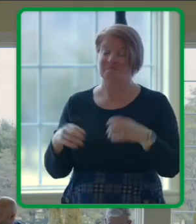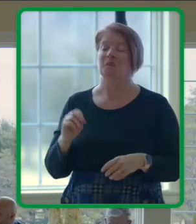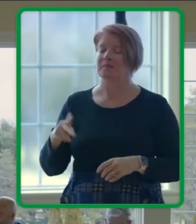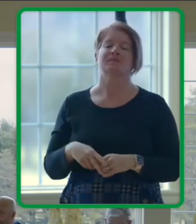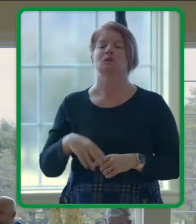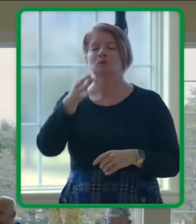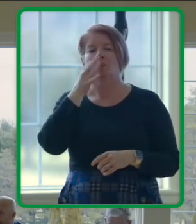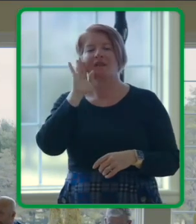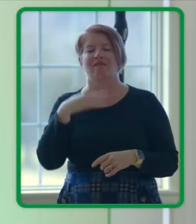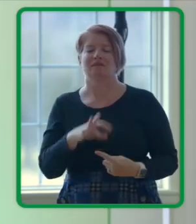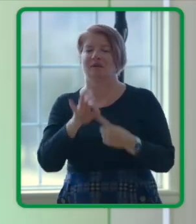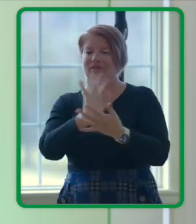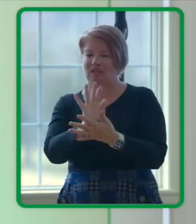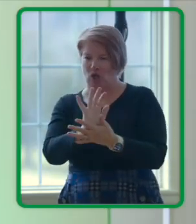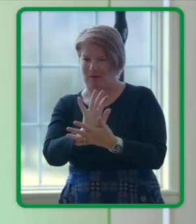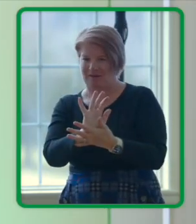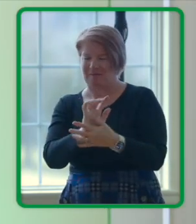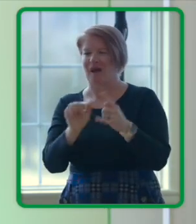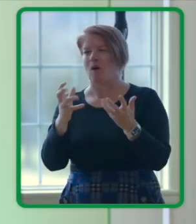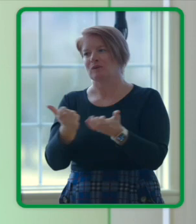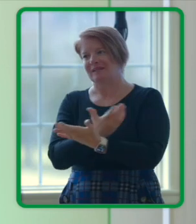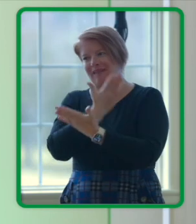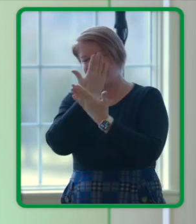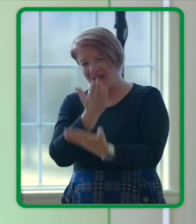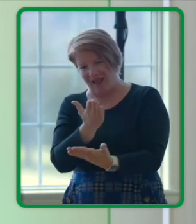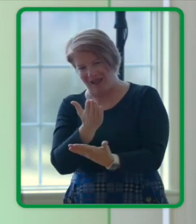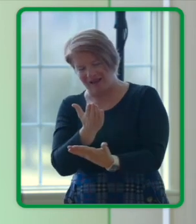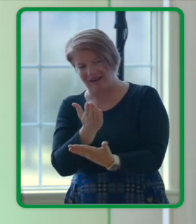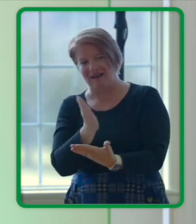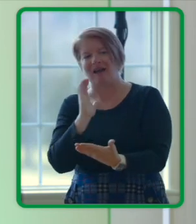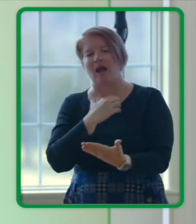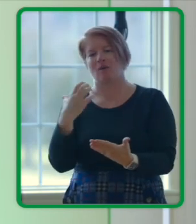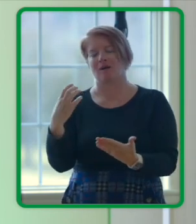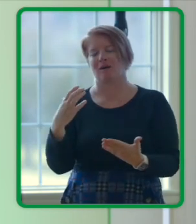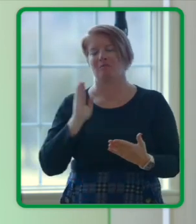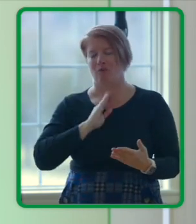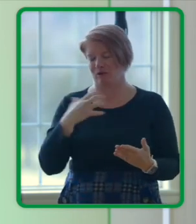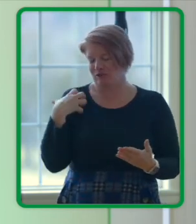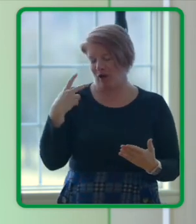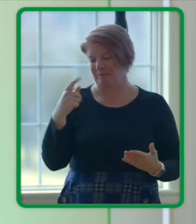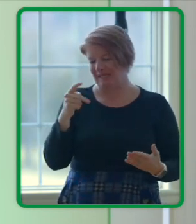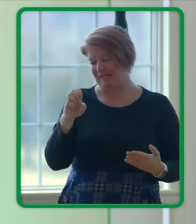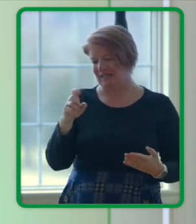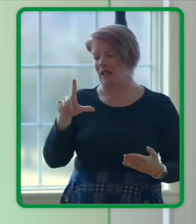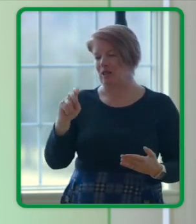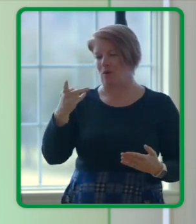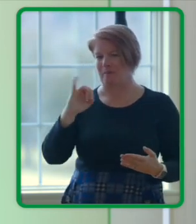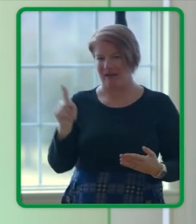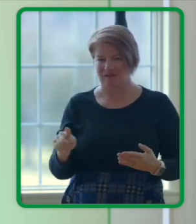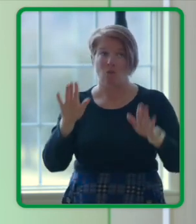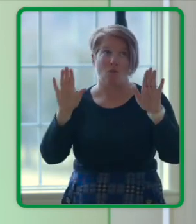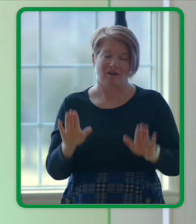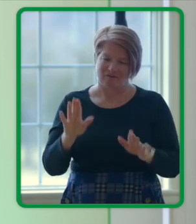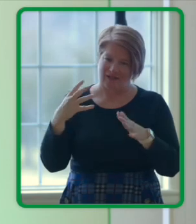a special video tonight, but I'd like to thank and acknowledge our board chair, Pete Lopez, for his outstanding leadership.